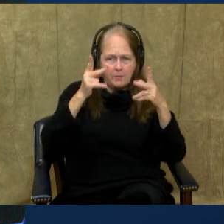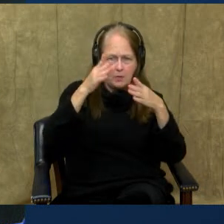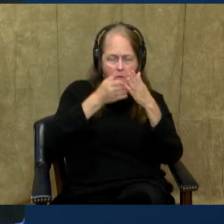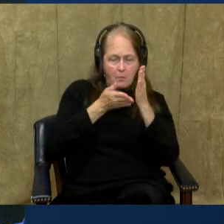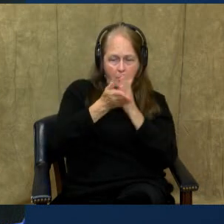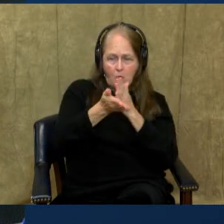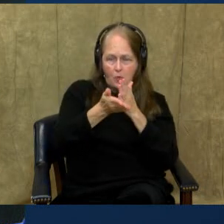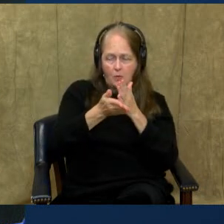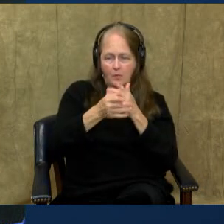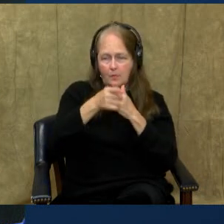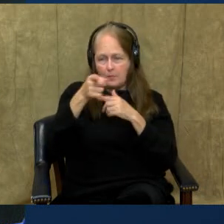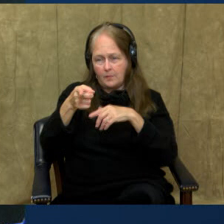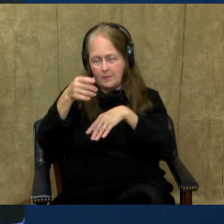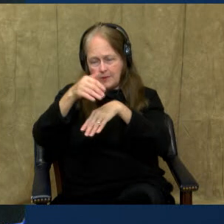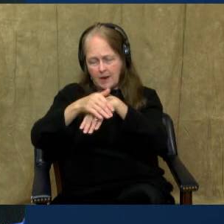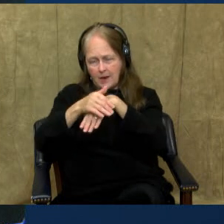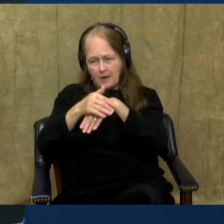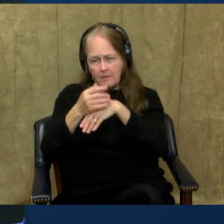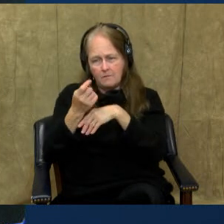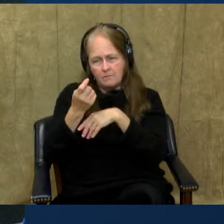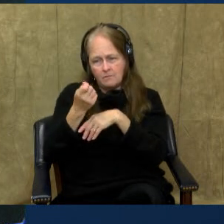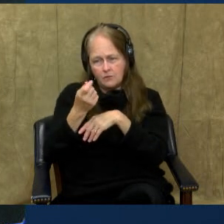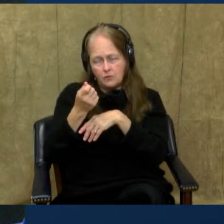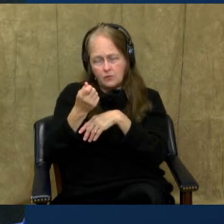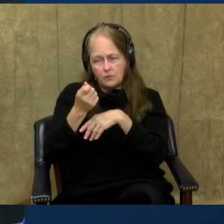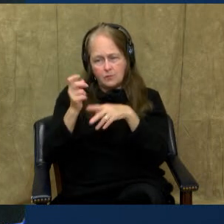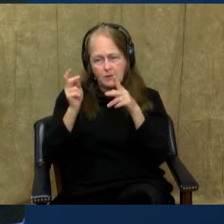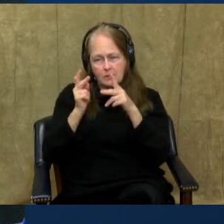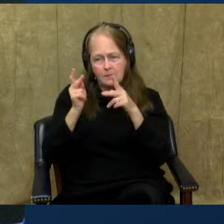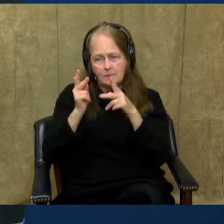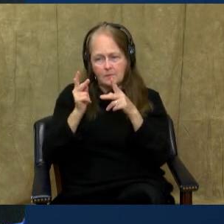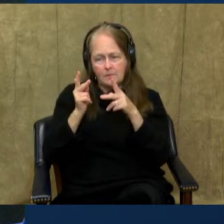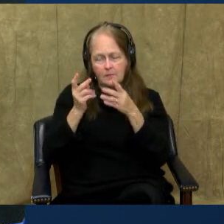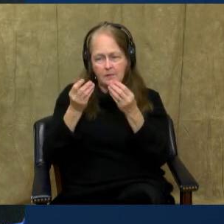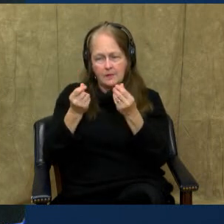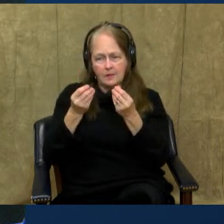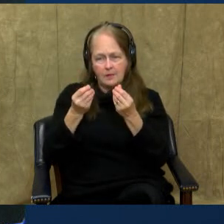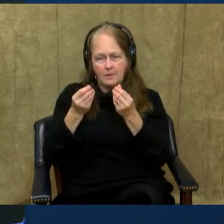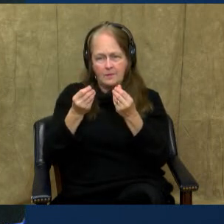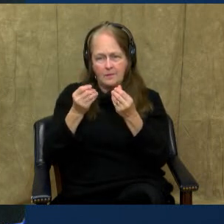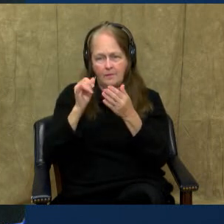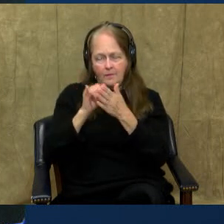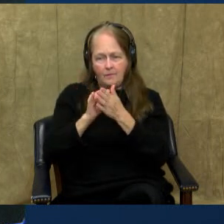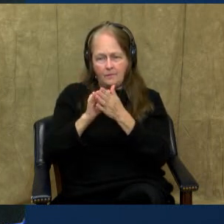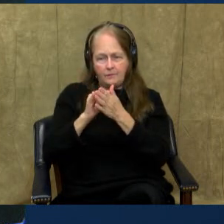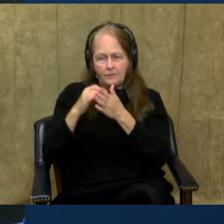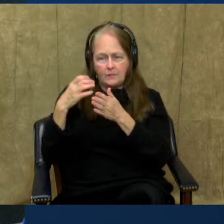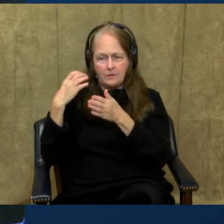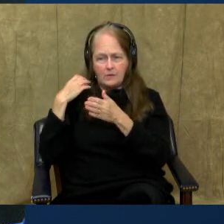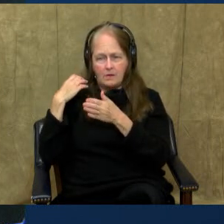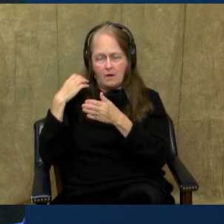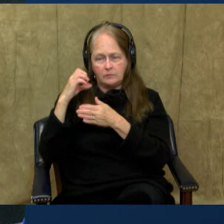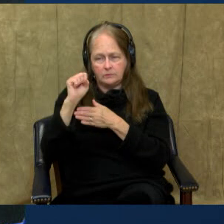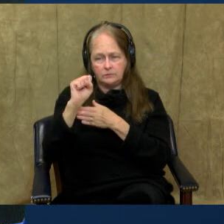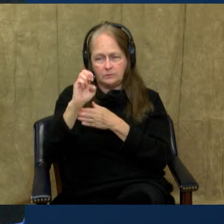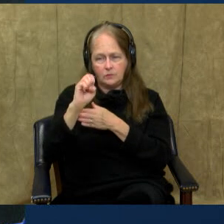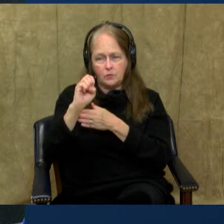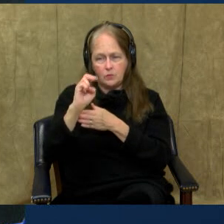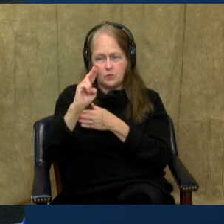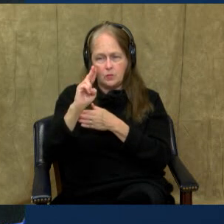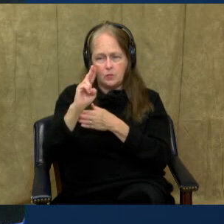at night we can really see the locations of cities in South Korea. In fact, the capital city of Seoul just lights